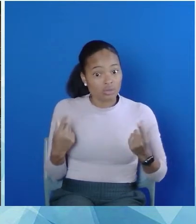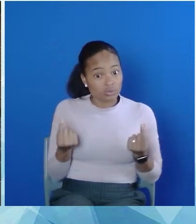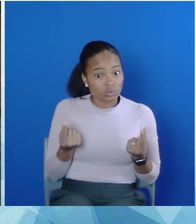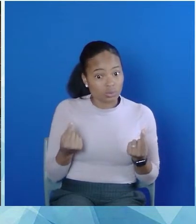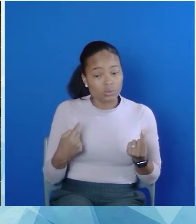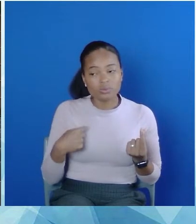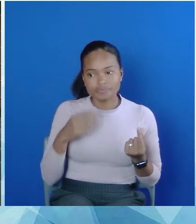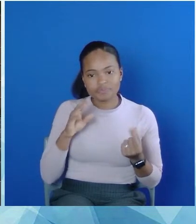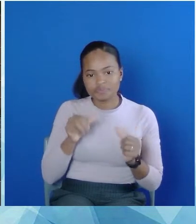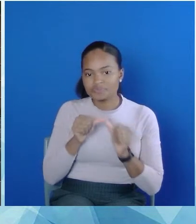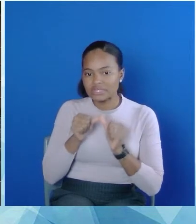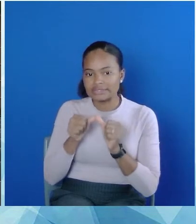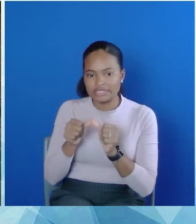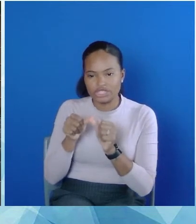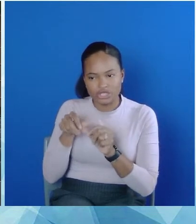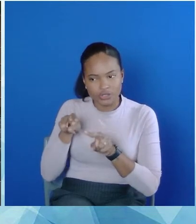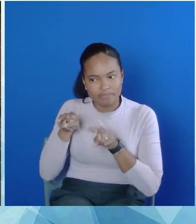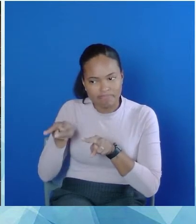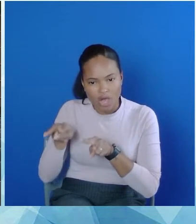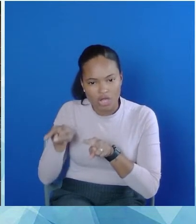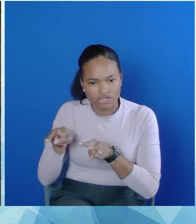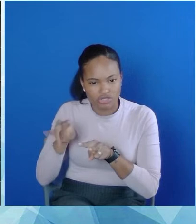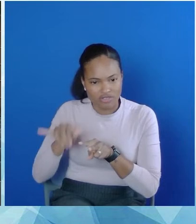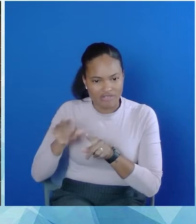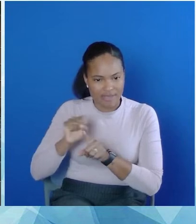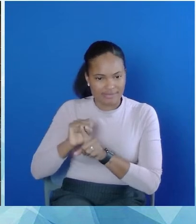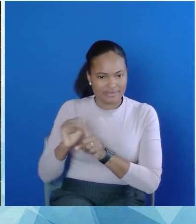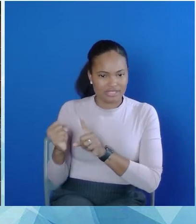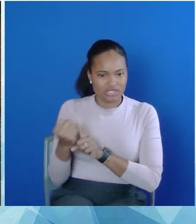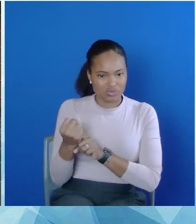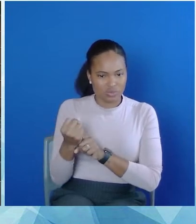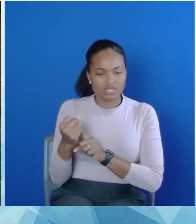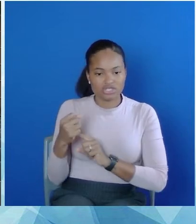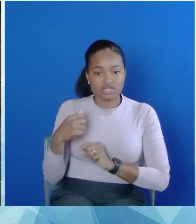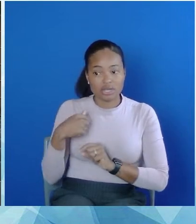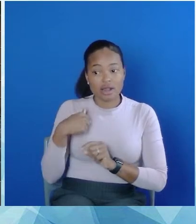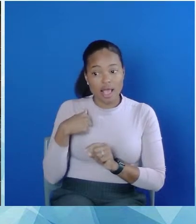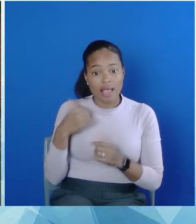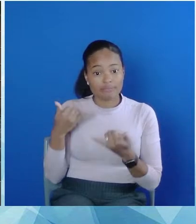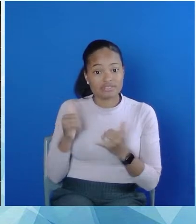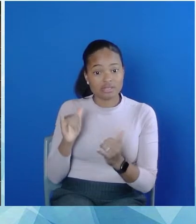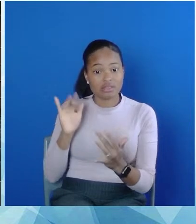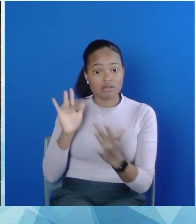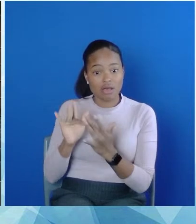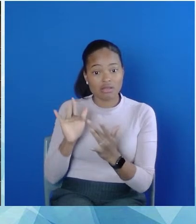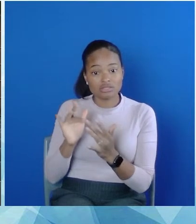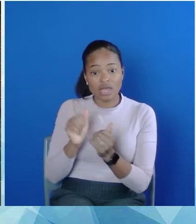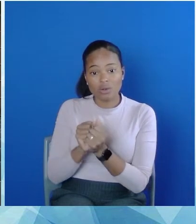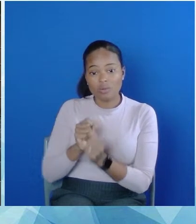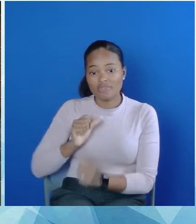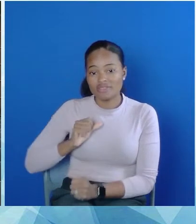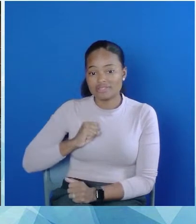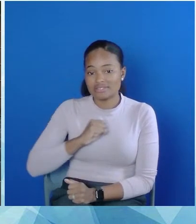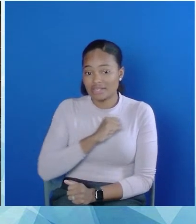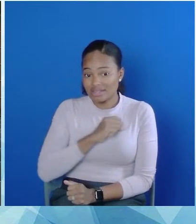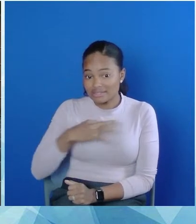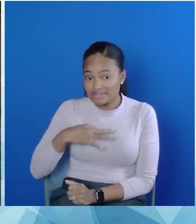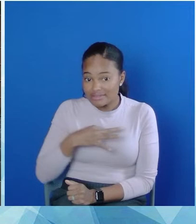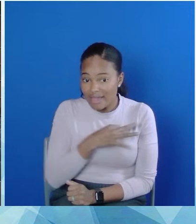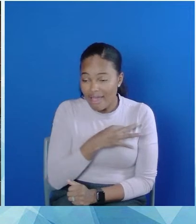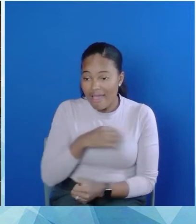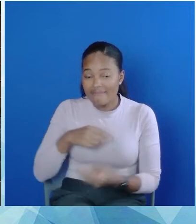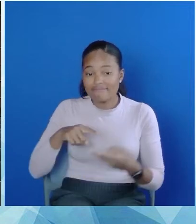to keep a very close eye on the situation, and I am in touch with Senate staff. I'm in touch with